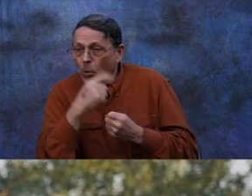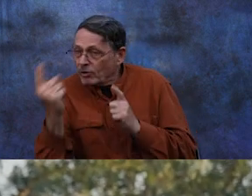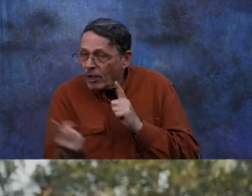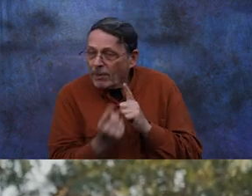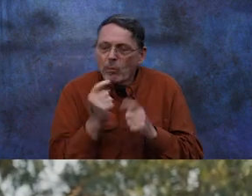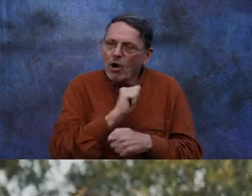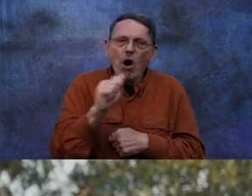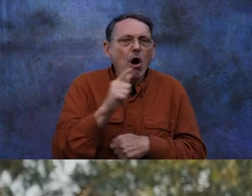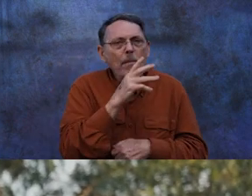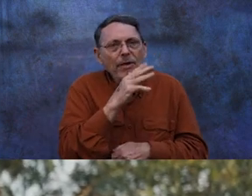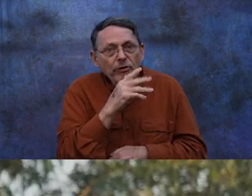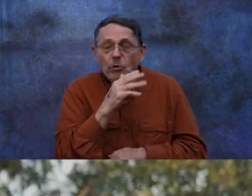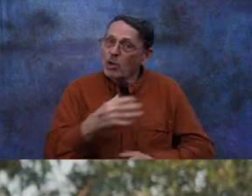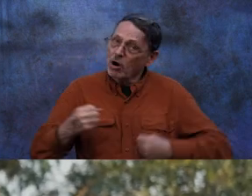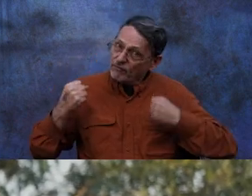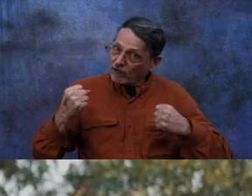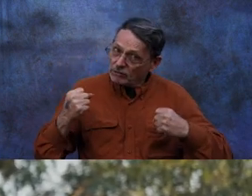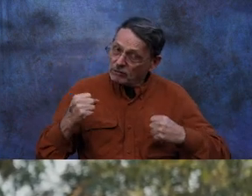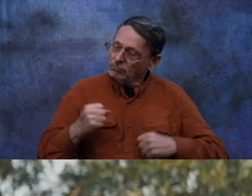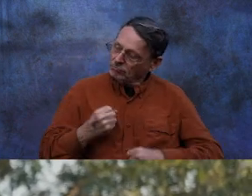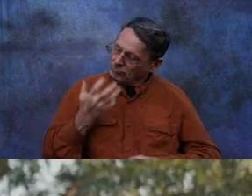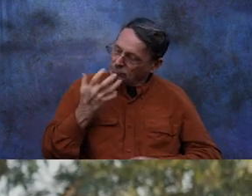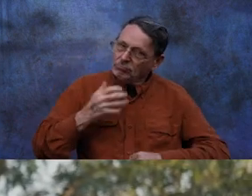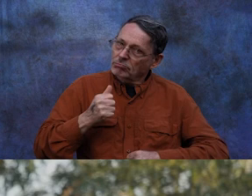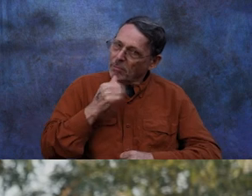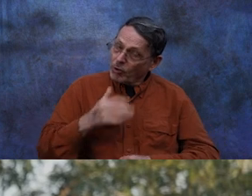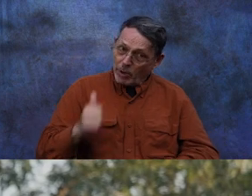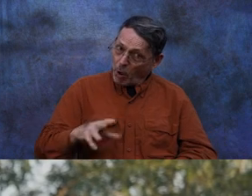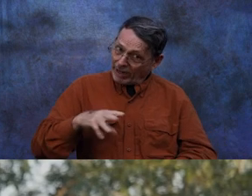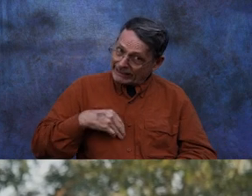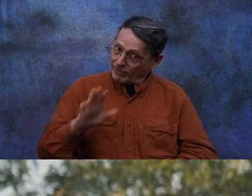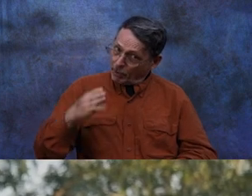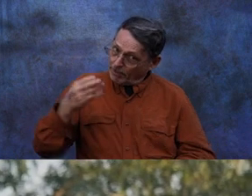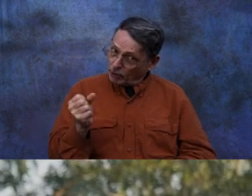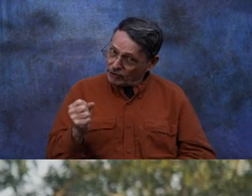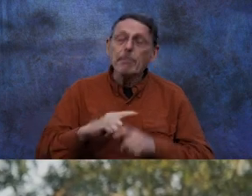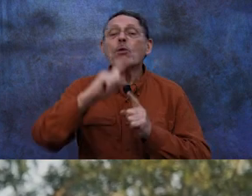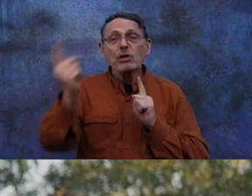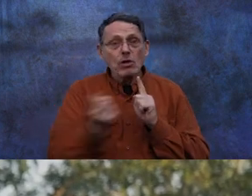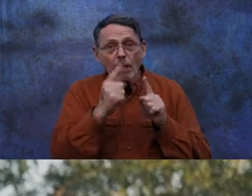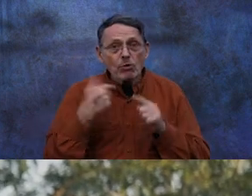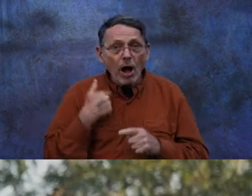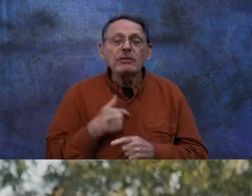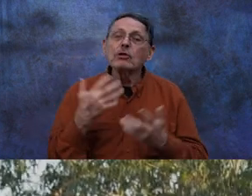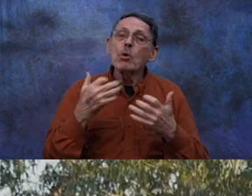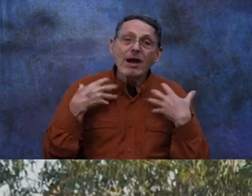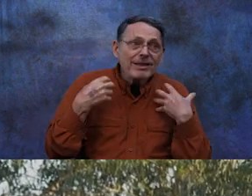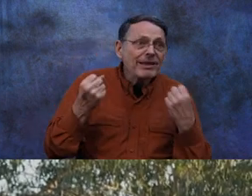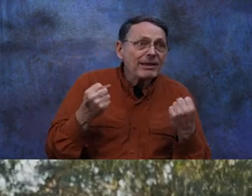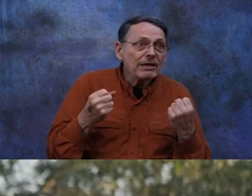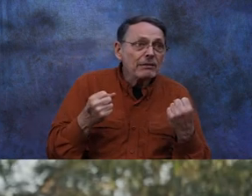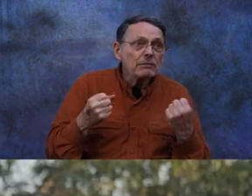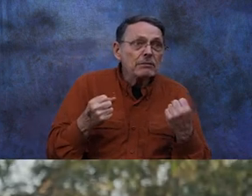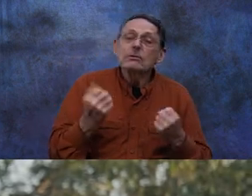all mothers. We're fierce mothers. We're not gonna tolerate your bullshit. But you come to us and you want healing,